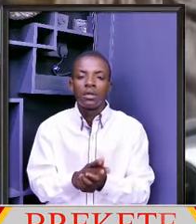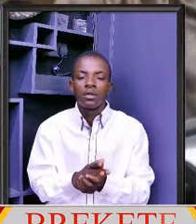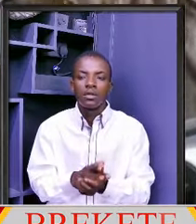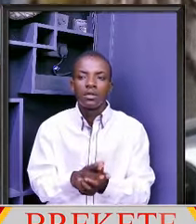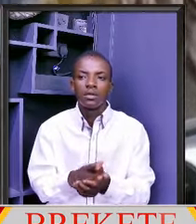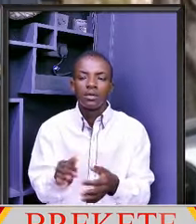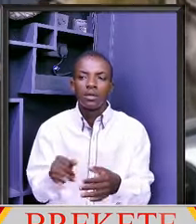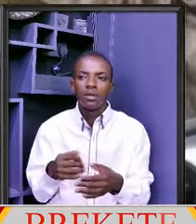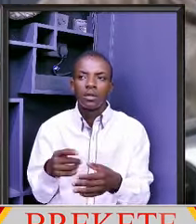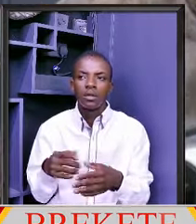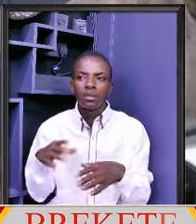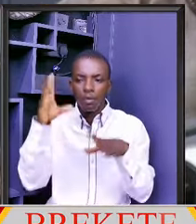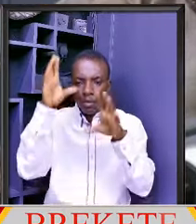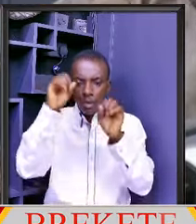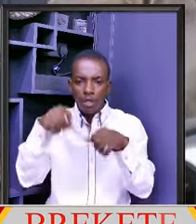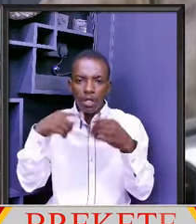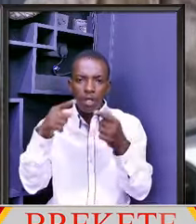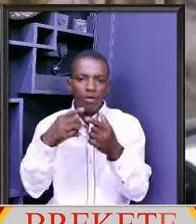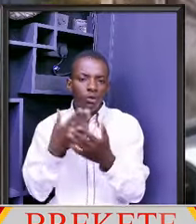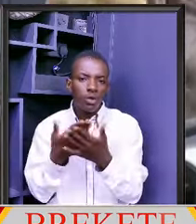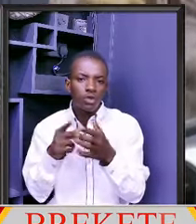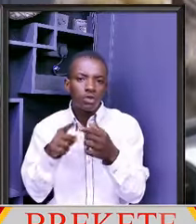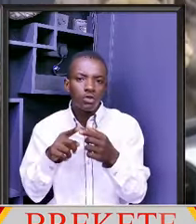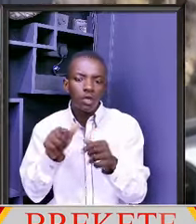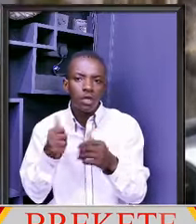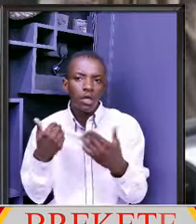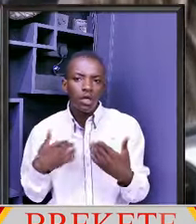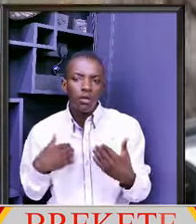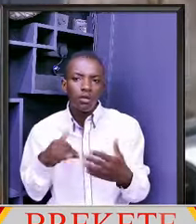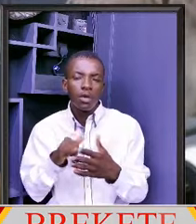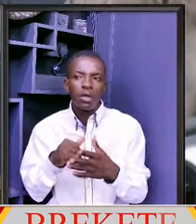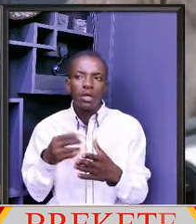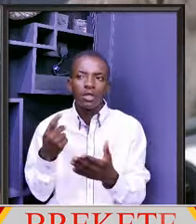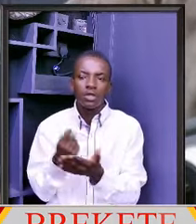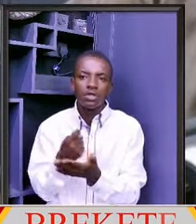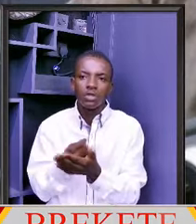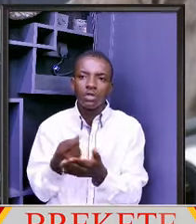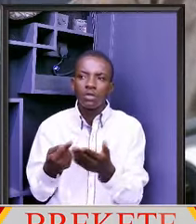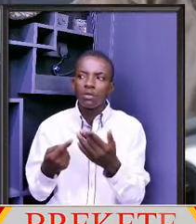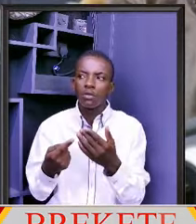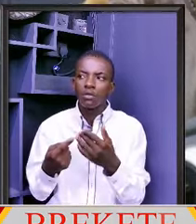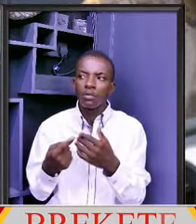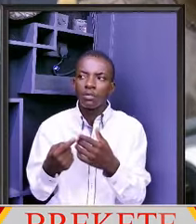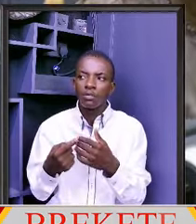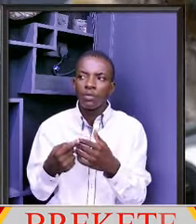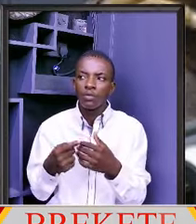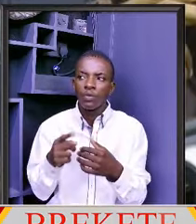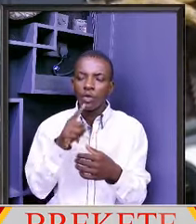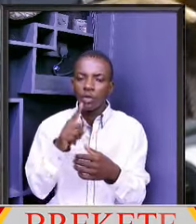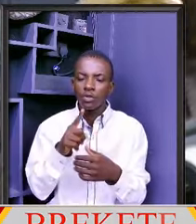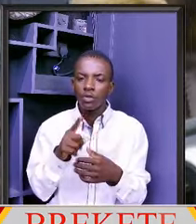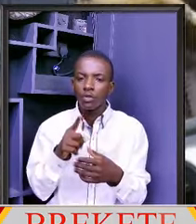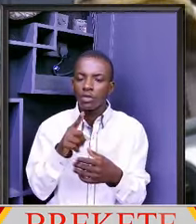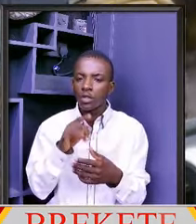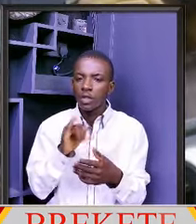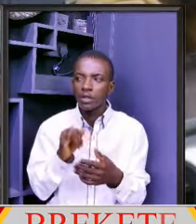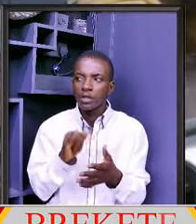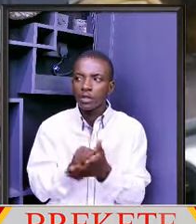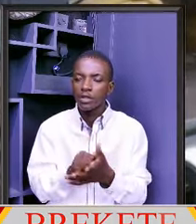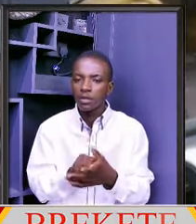president gave the money to everybody. And the treasurer held back the money. You know, the truth of the picture is